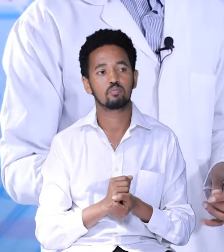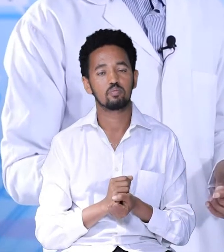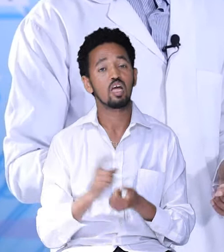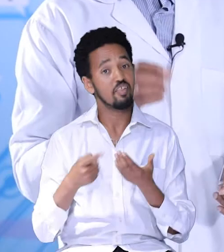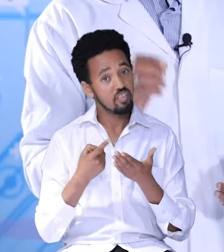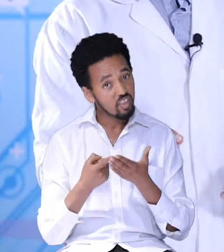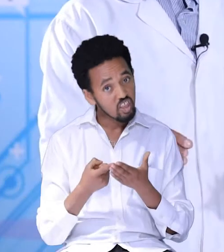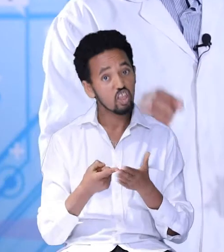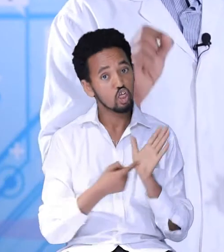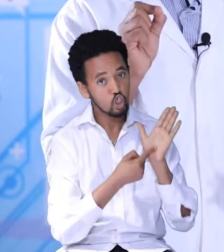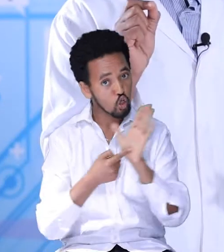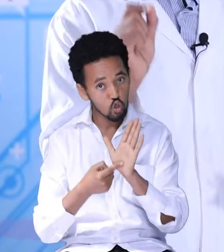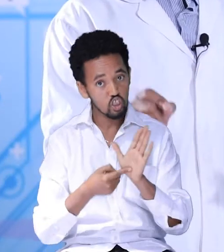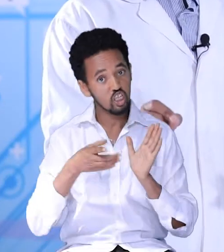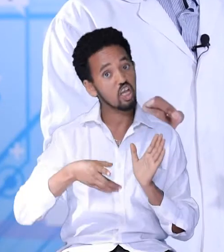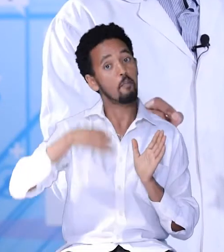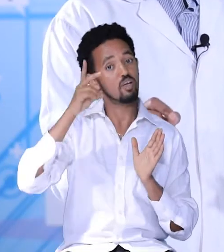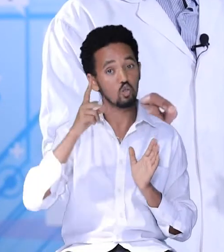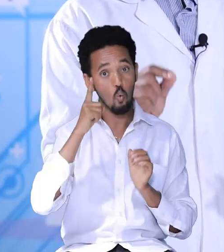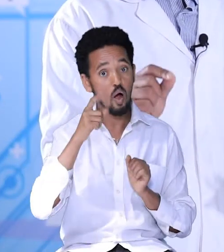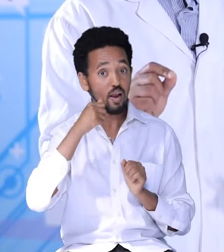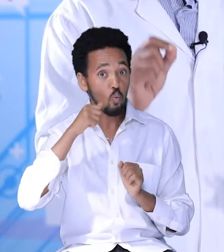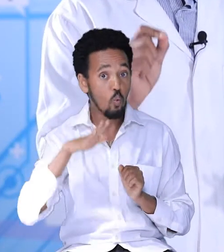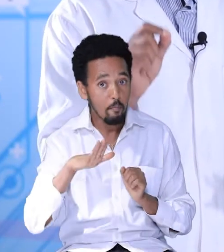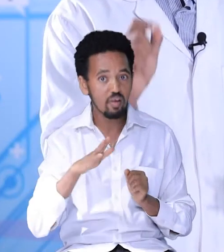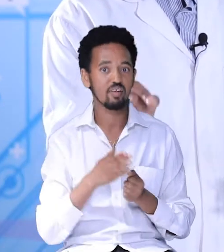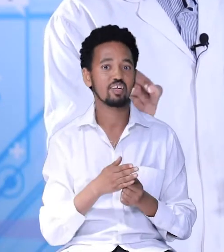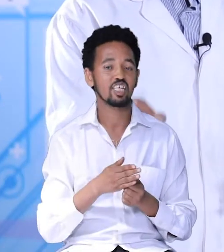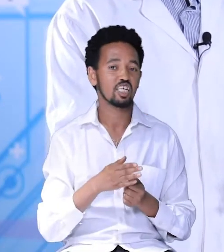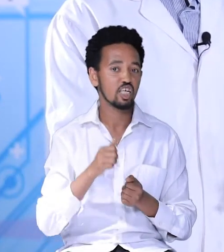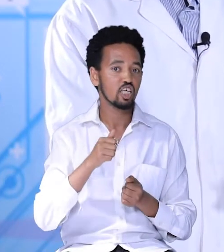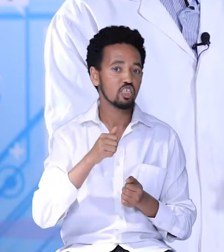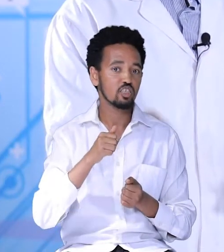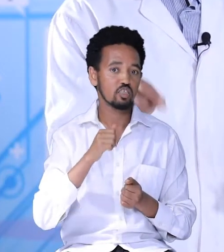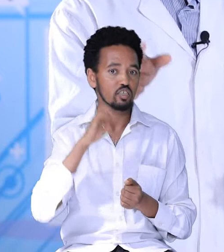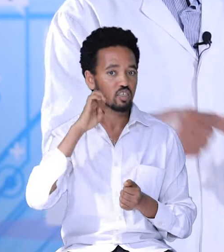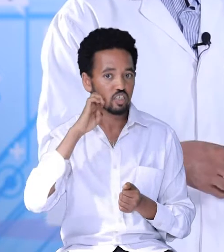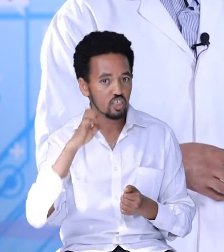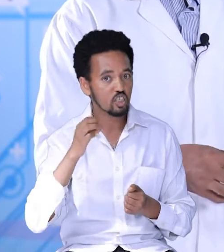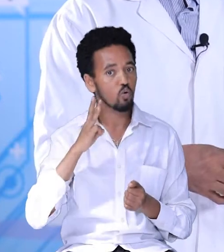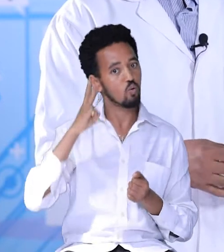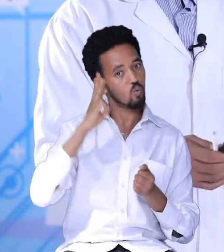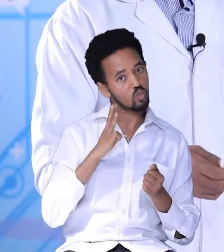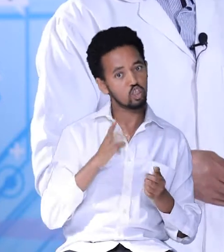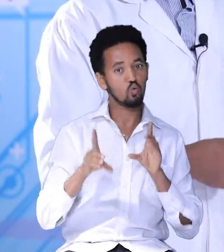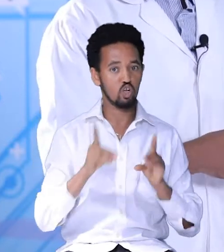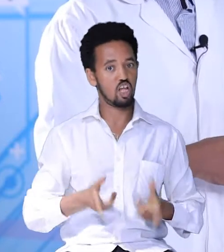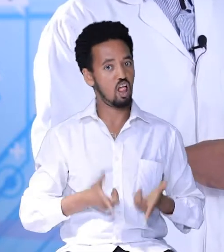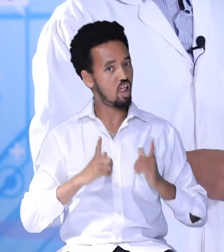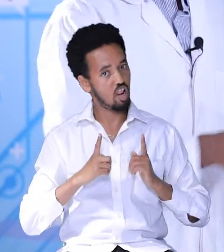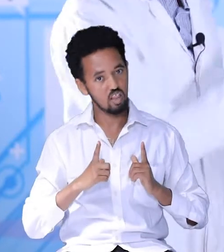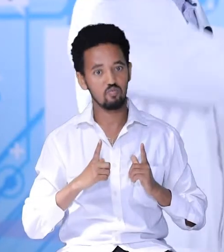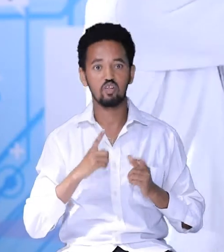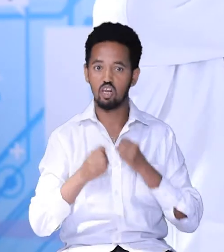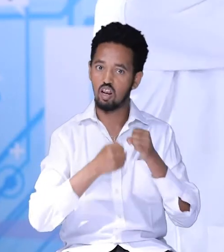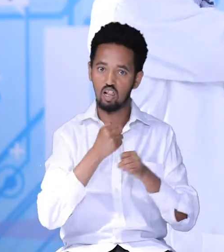This shows the capacity of one woman that she would may bear a child during her lifetime, or childbearing